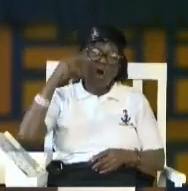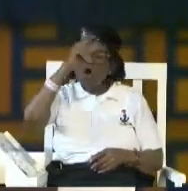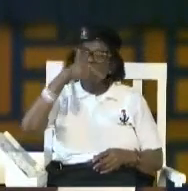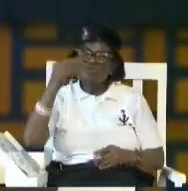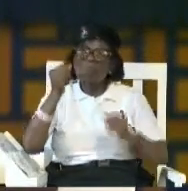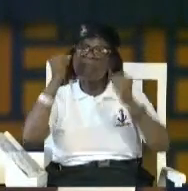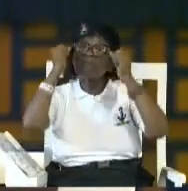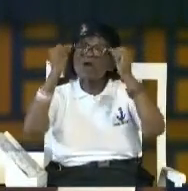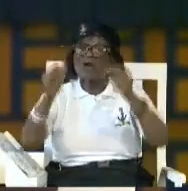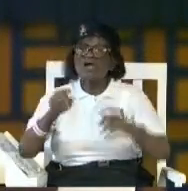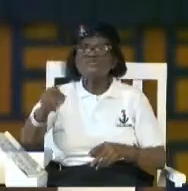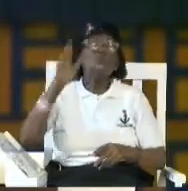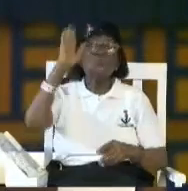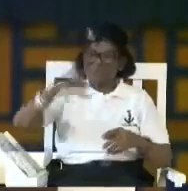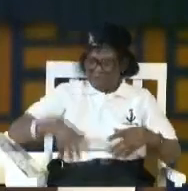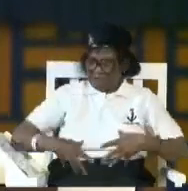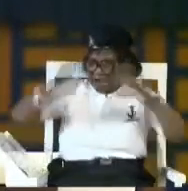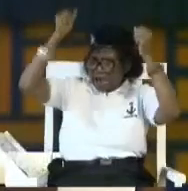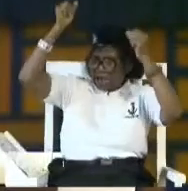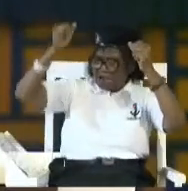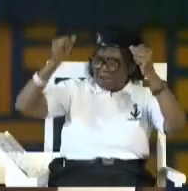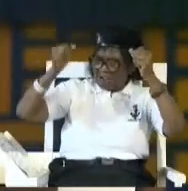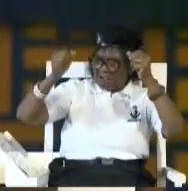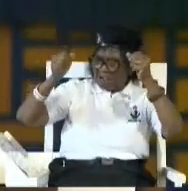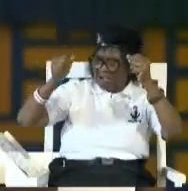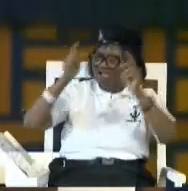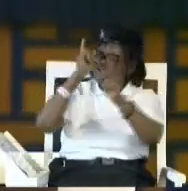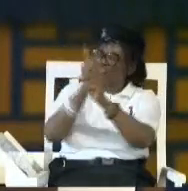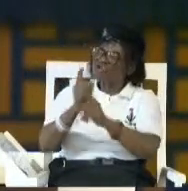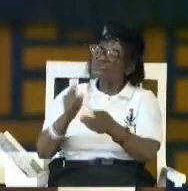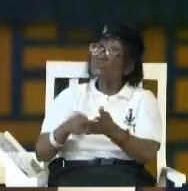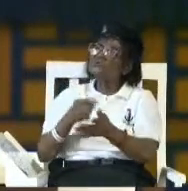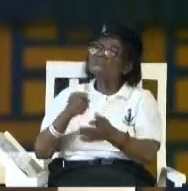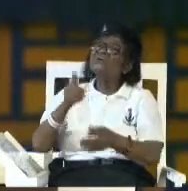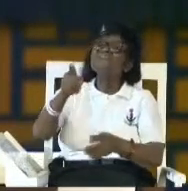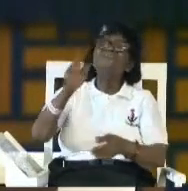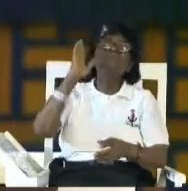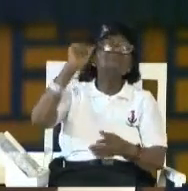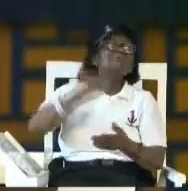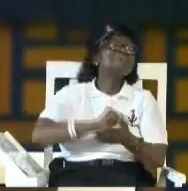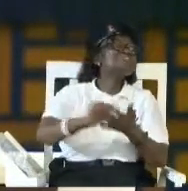you get angry just once and destroy